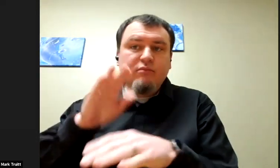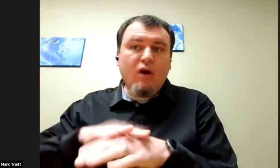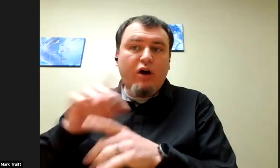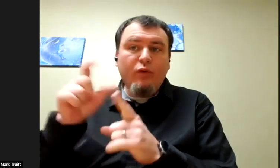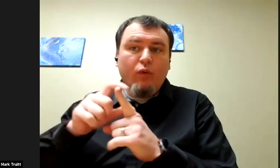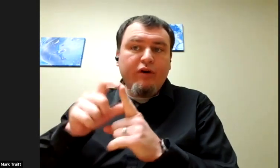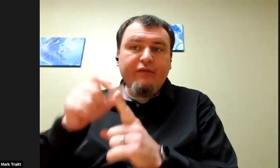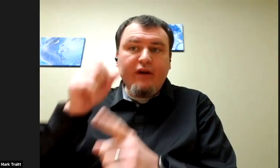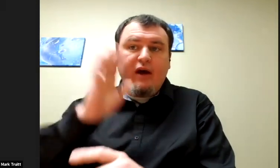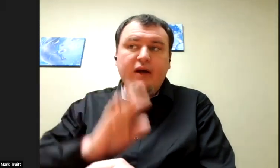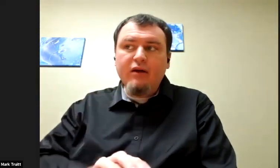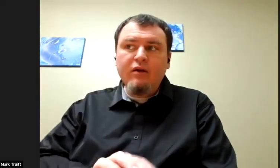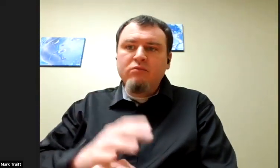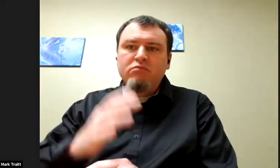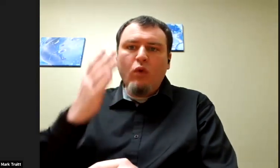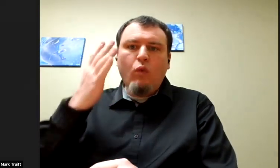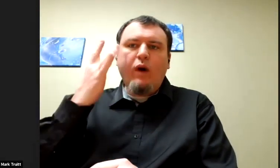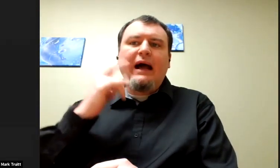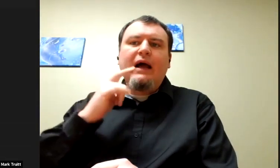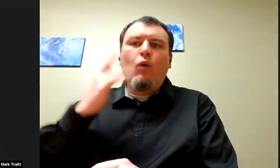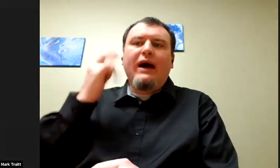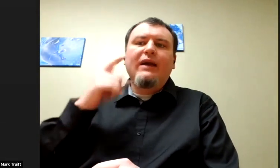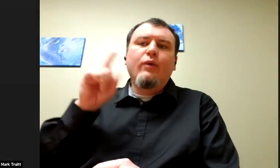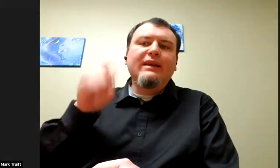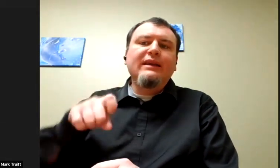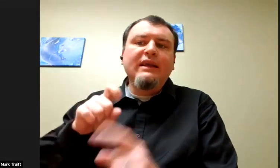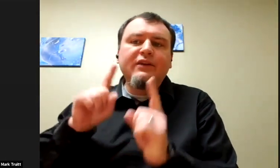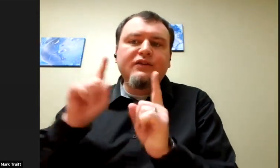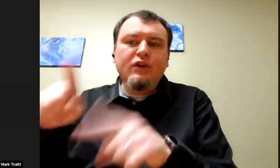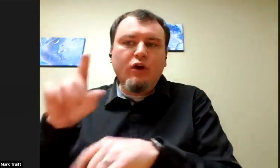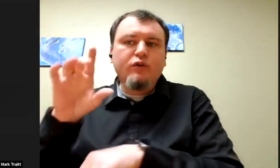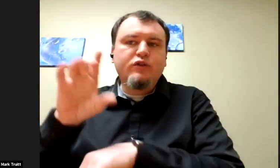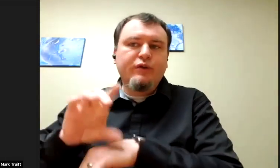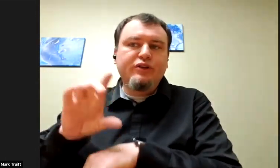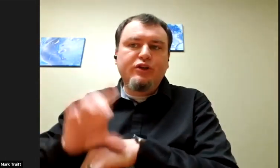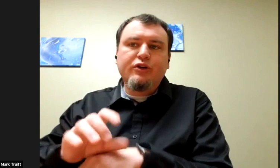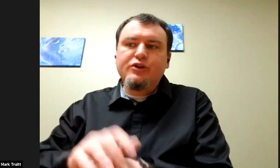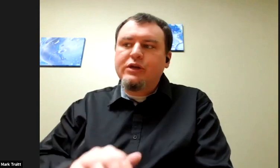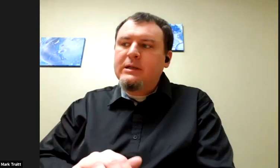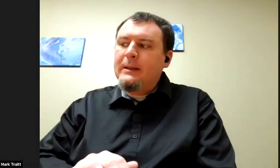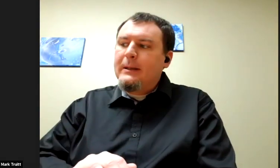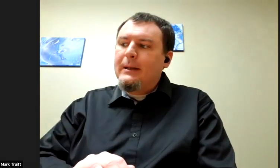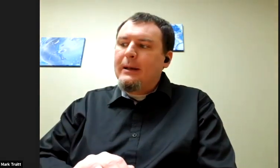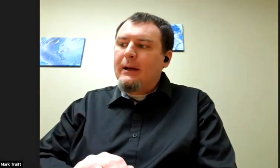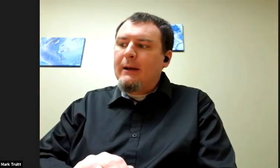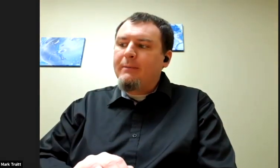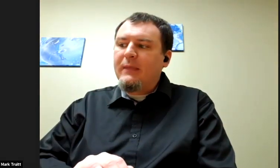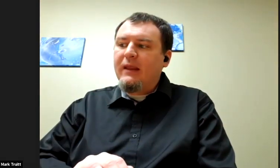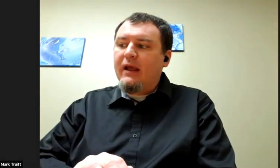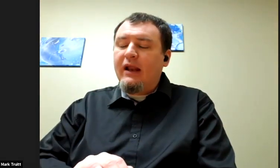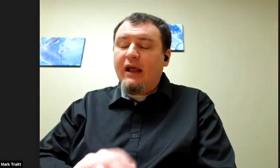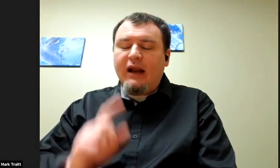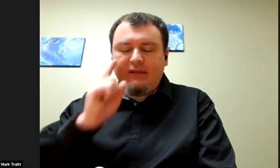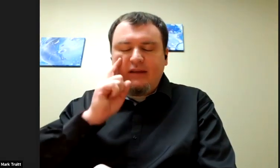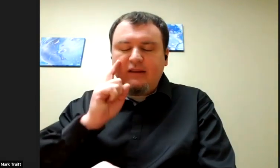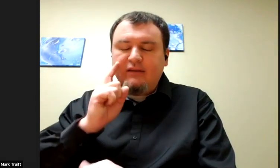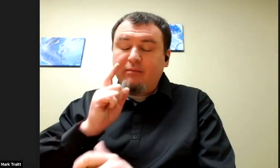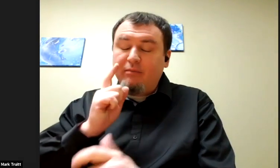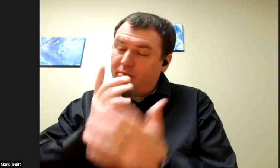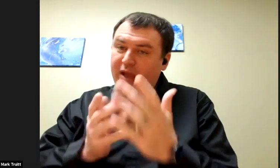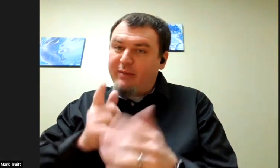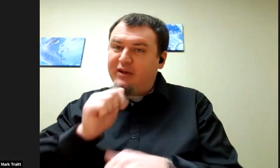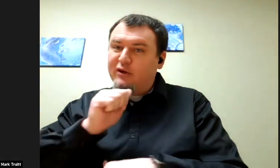meditate on the Word of God? Why do I need to go to a church? And I